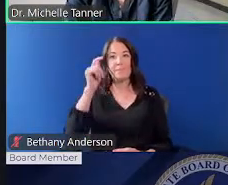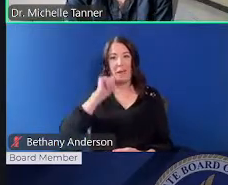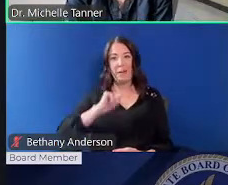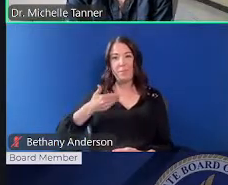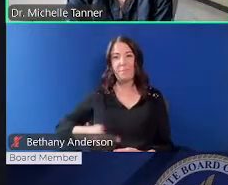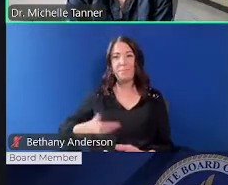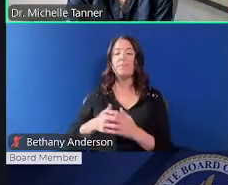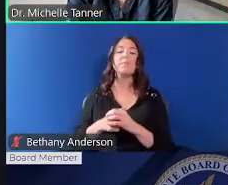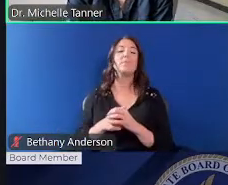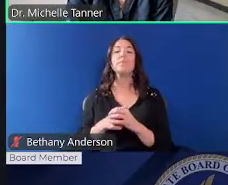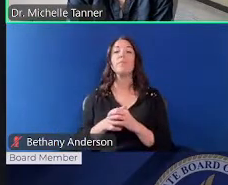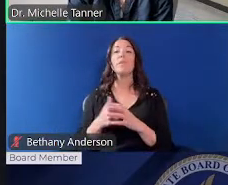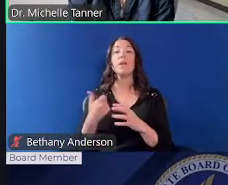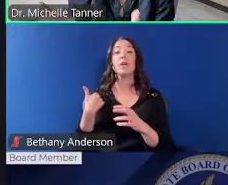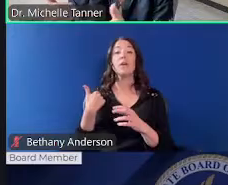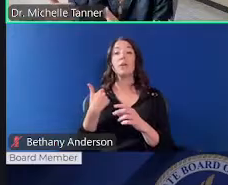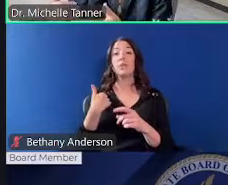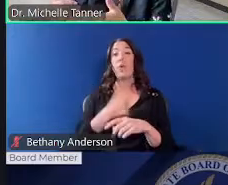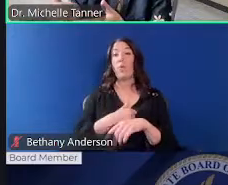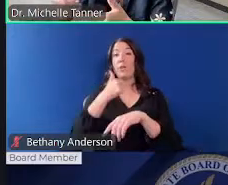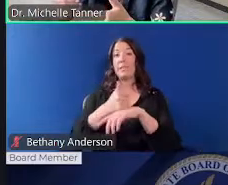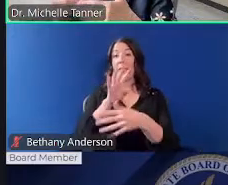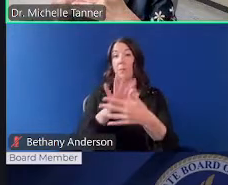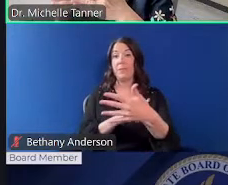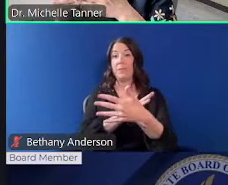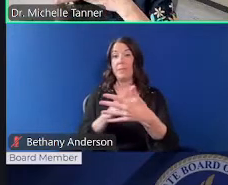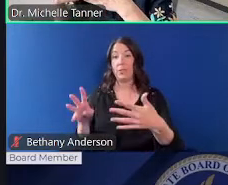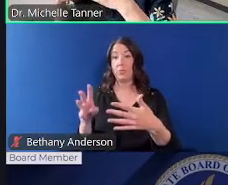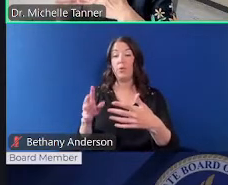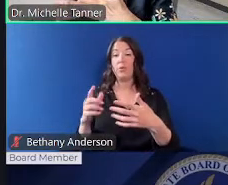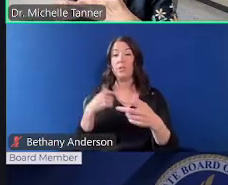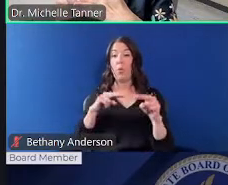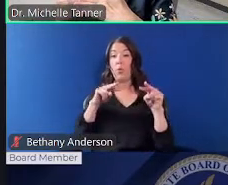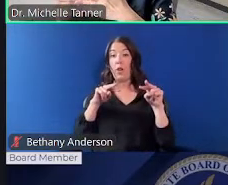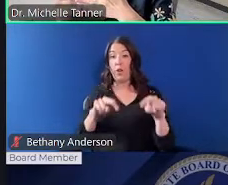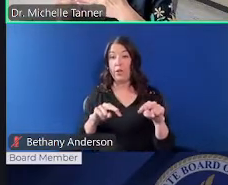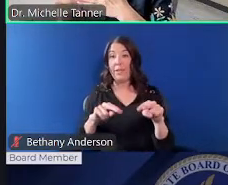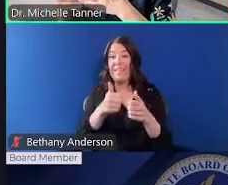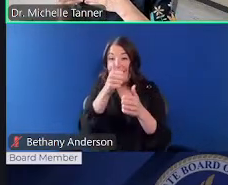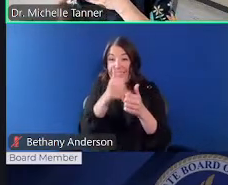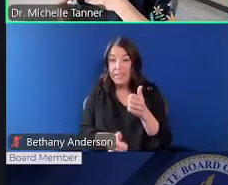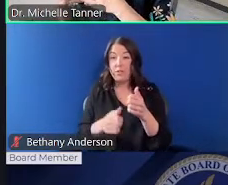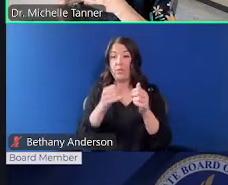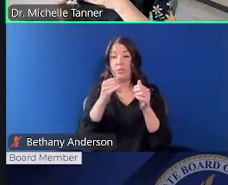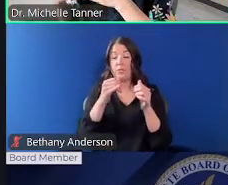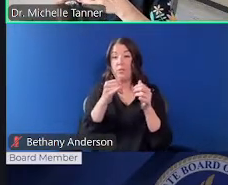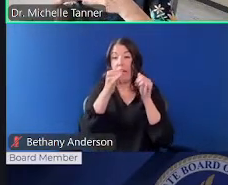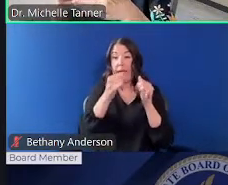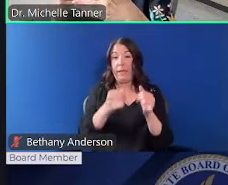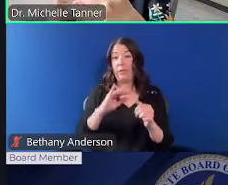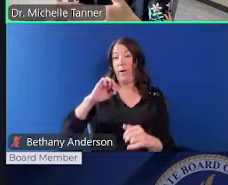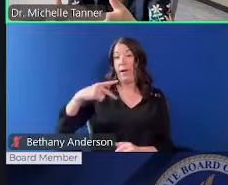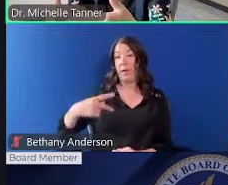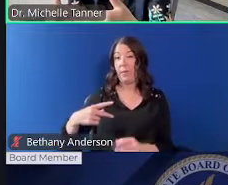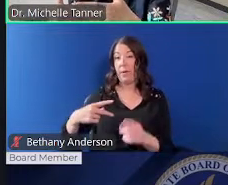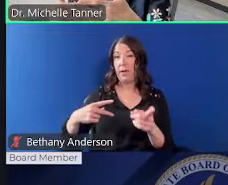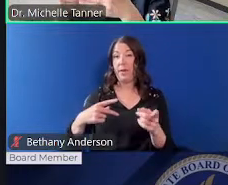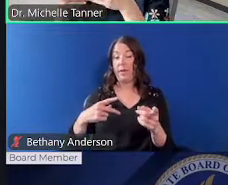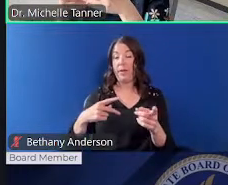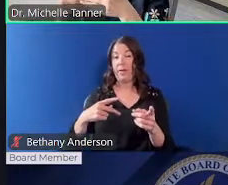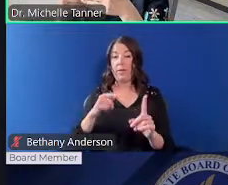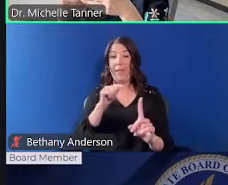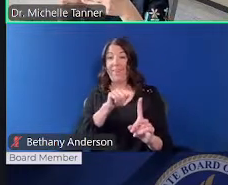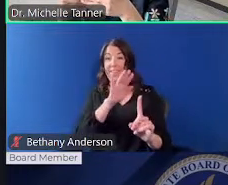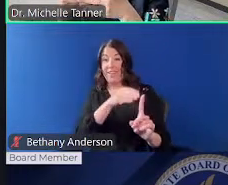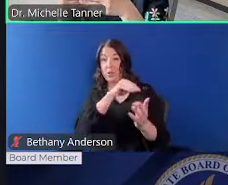Yes, now we look at it, we're setting up a schedule in which we're looking at each individual IEP that's happened over the past 3 years. So we